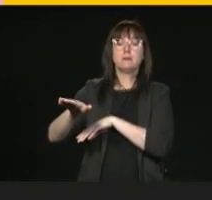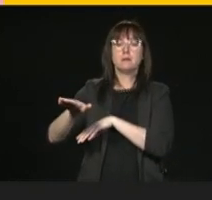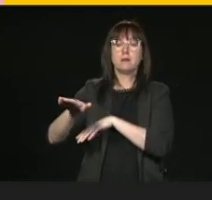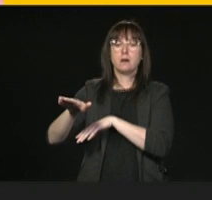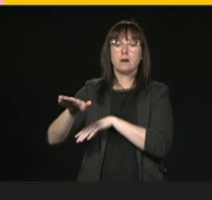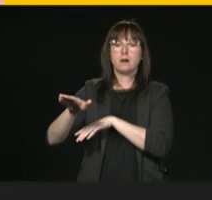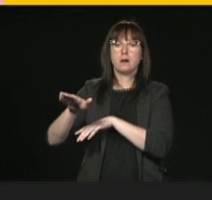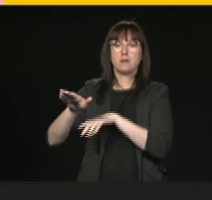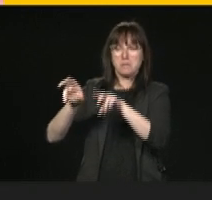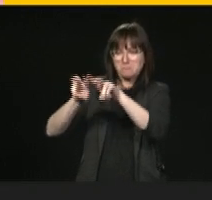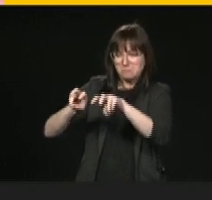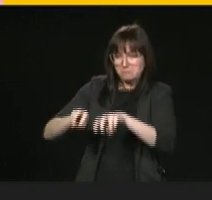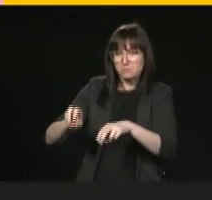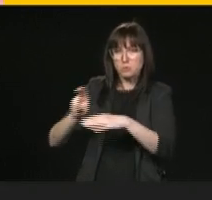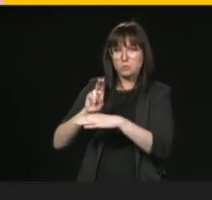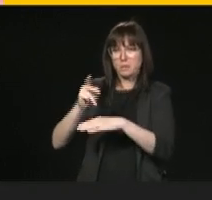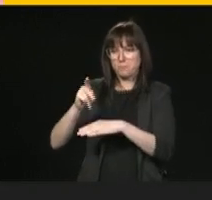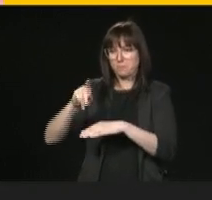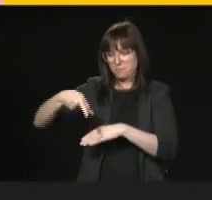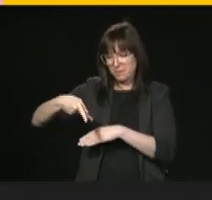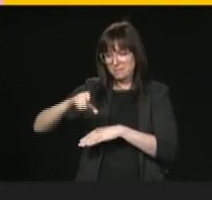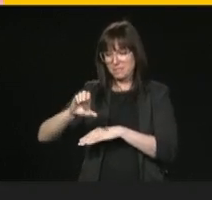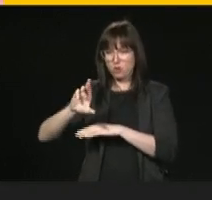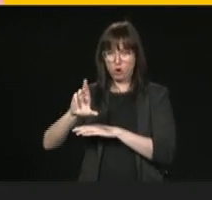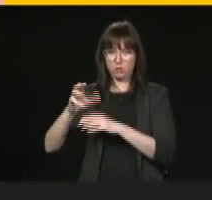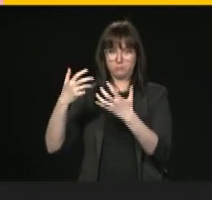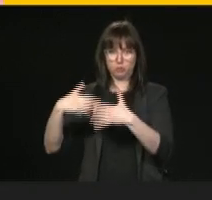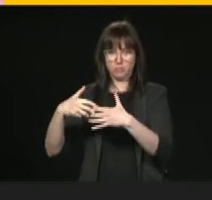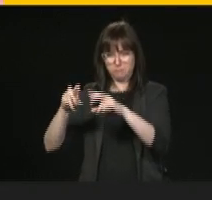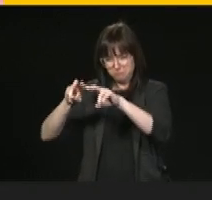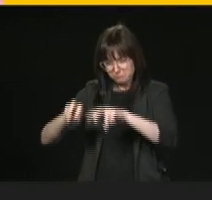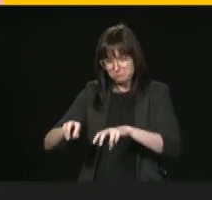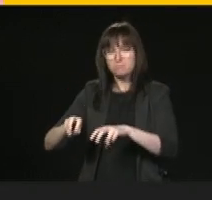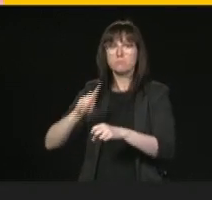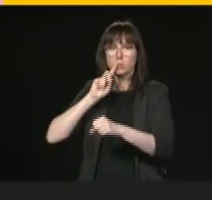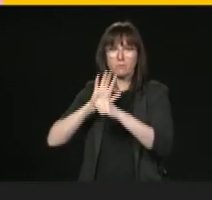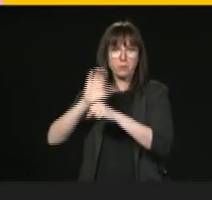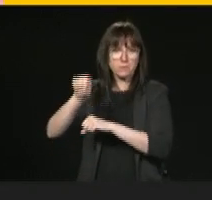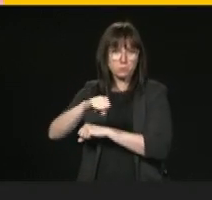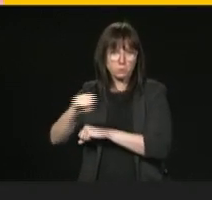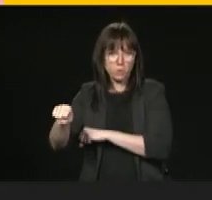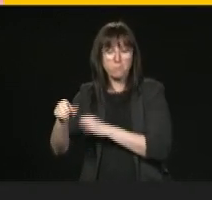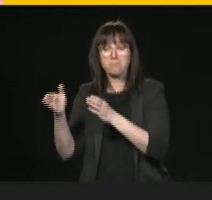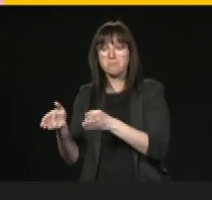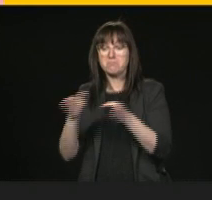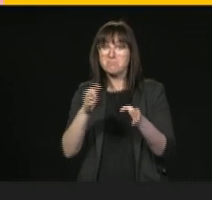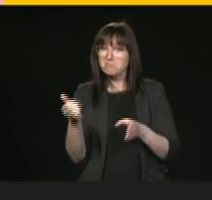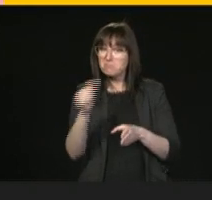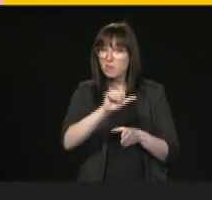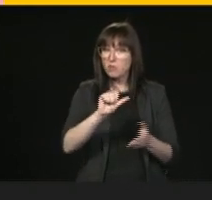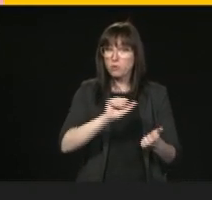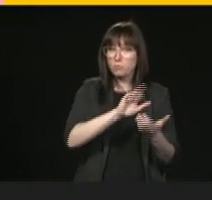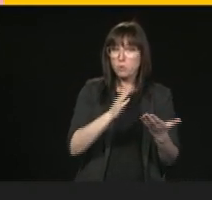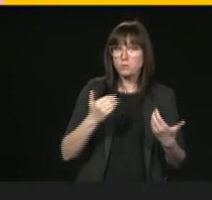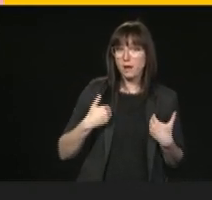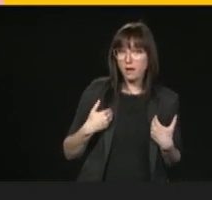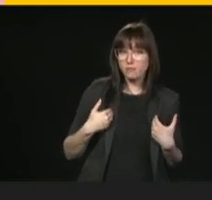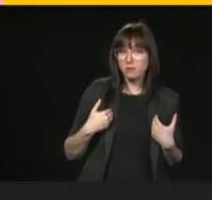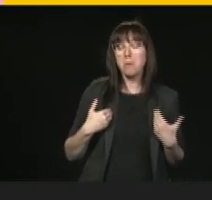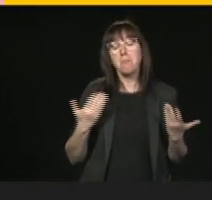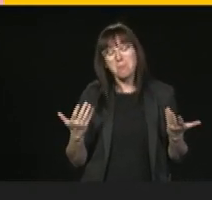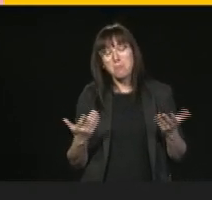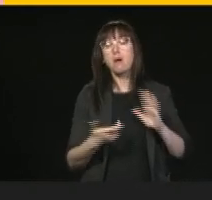etc. The other things we're looking at is that are there other testing modalities we can also use? So, for example, we're talking about point-of-care